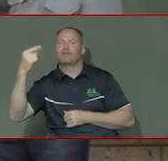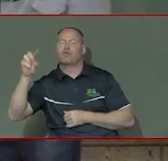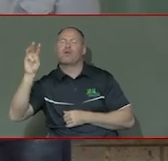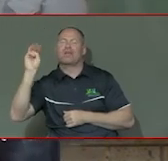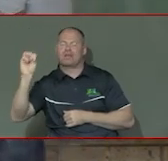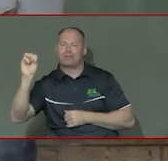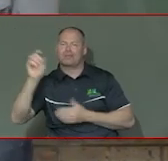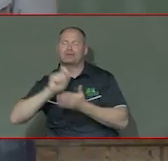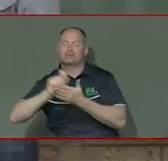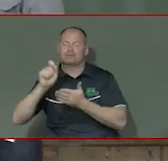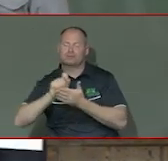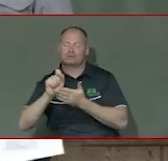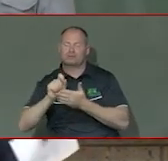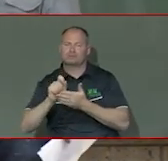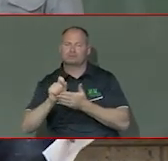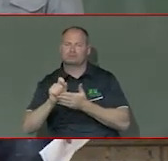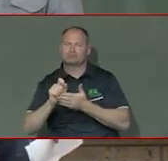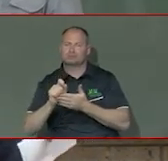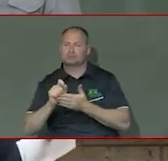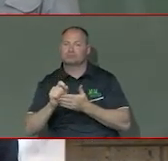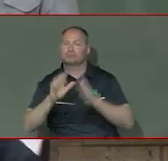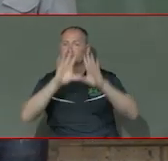Now take note.